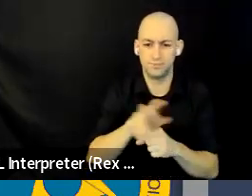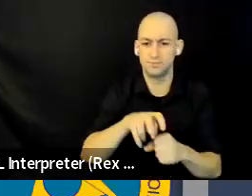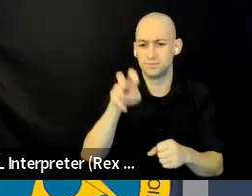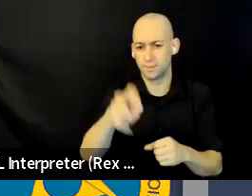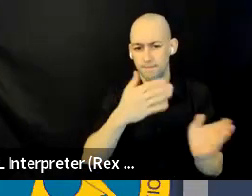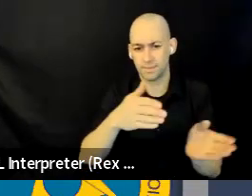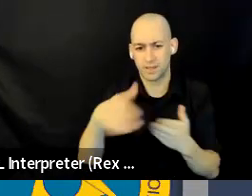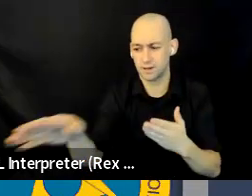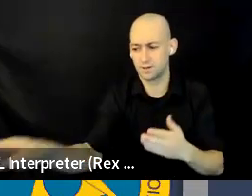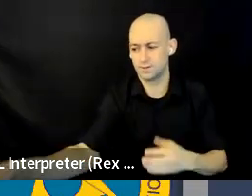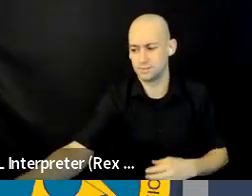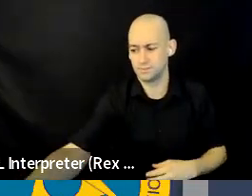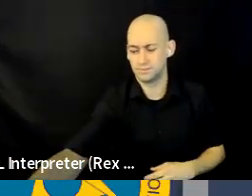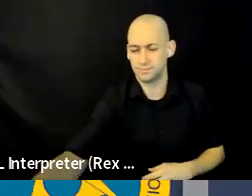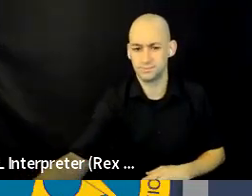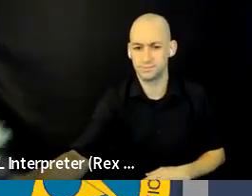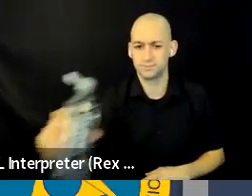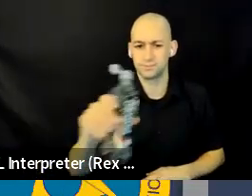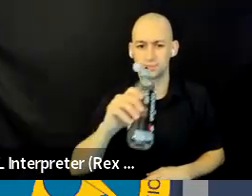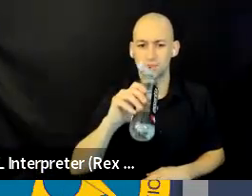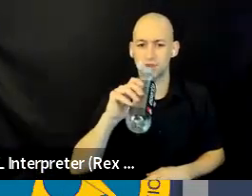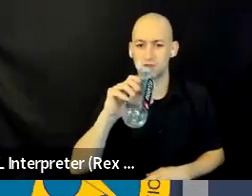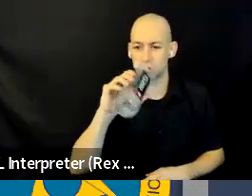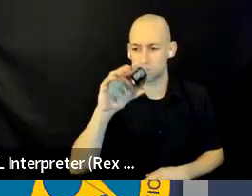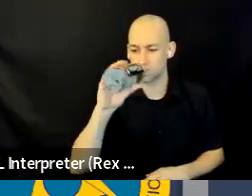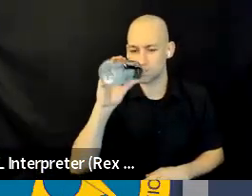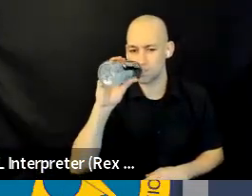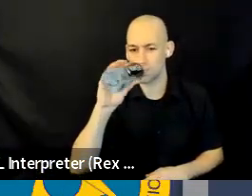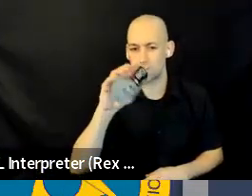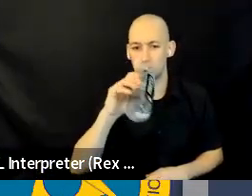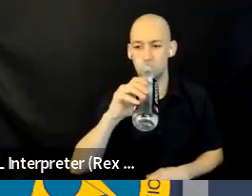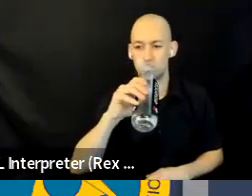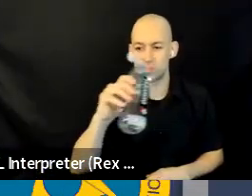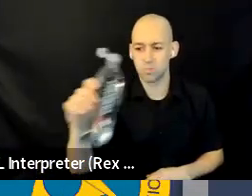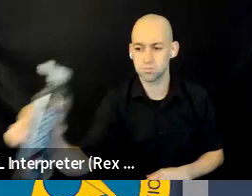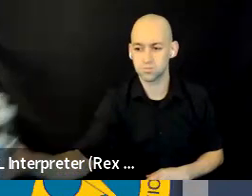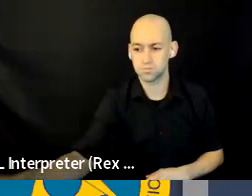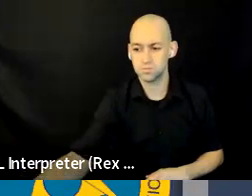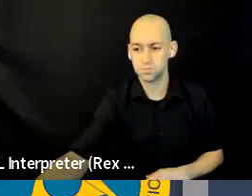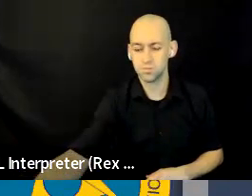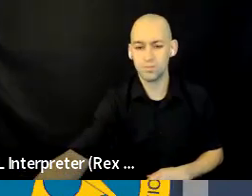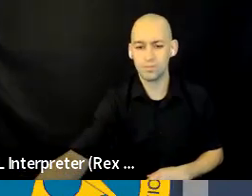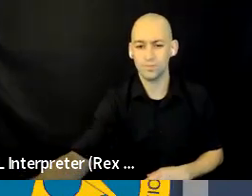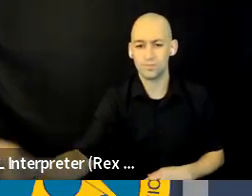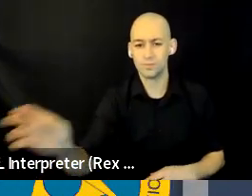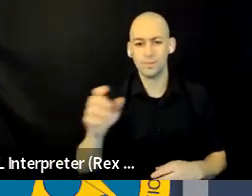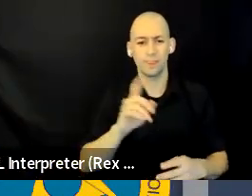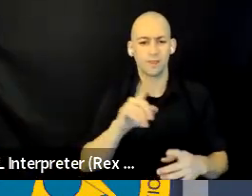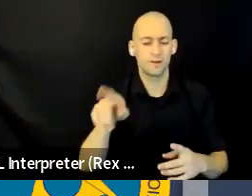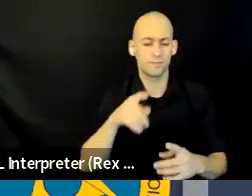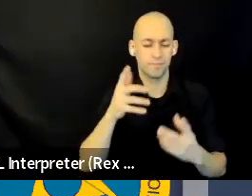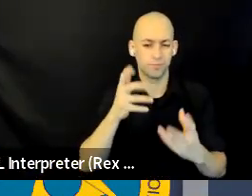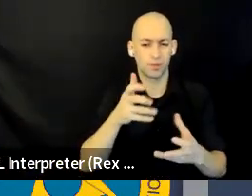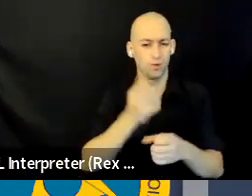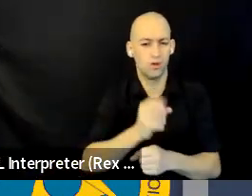RTP, guidelines. For California Government Code, the Commission is required to hold 2 workshops, one in Northern